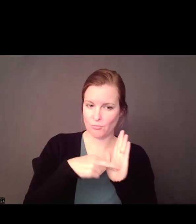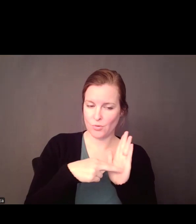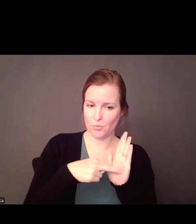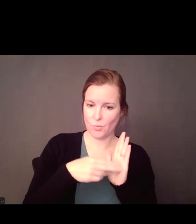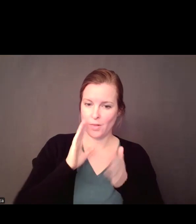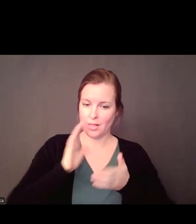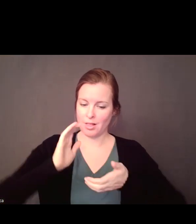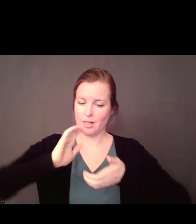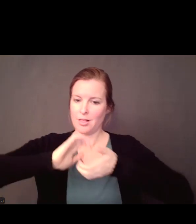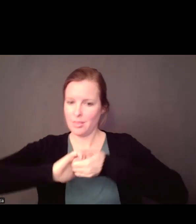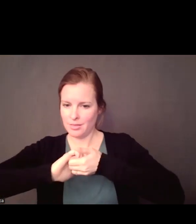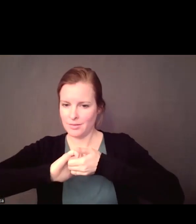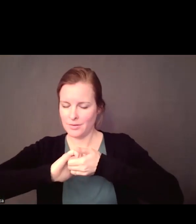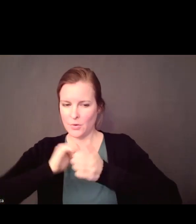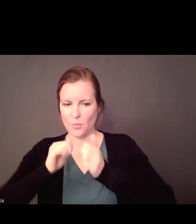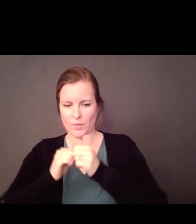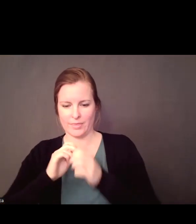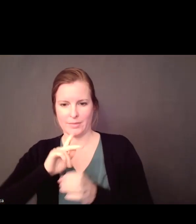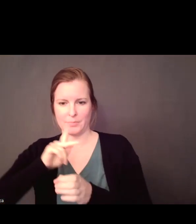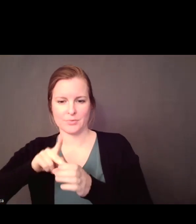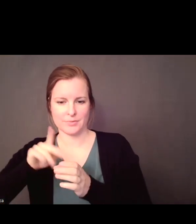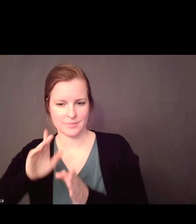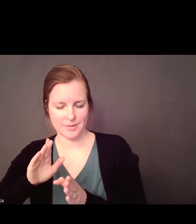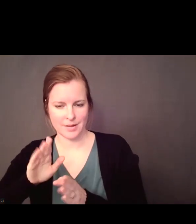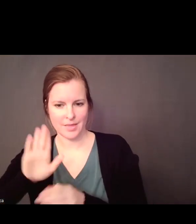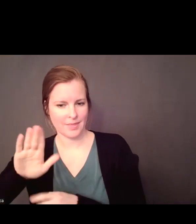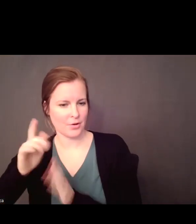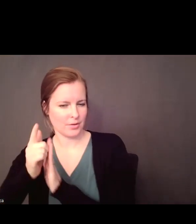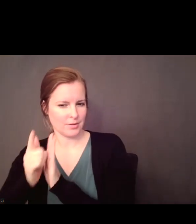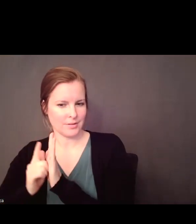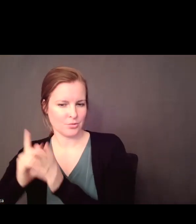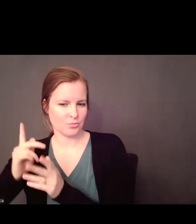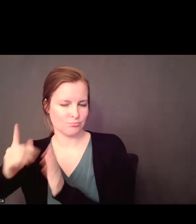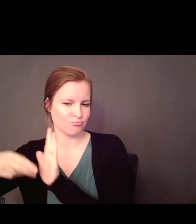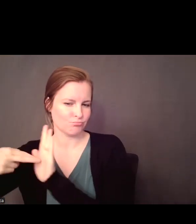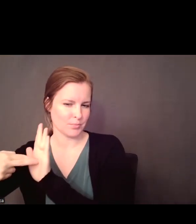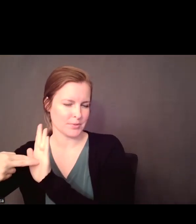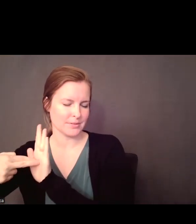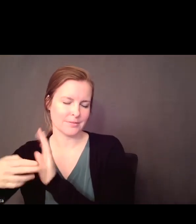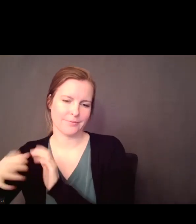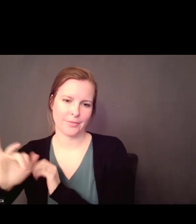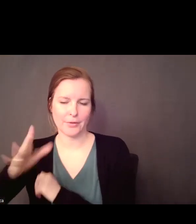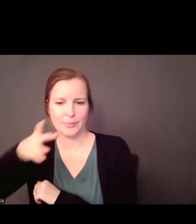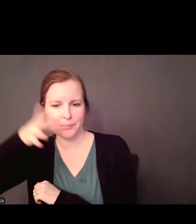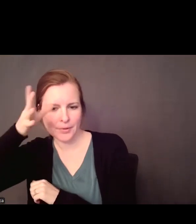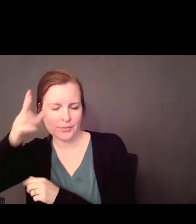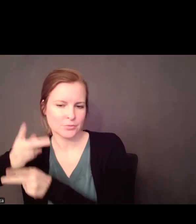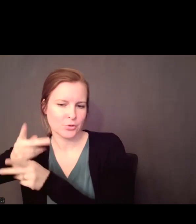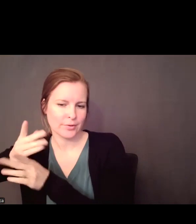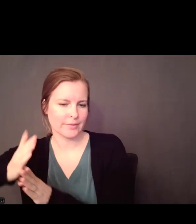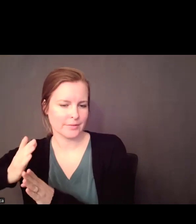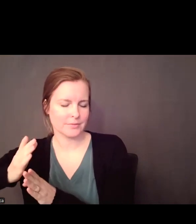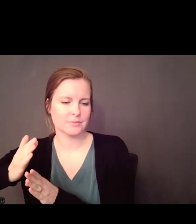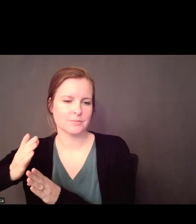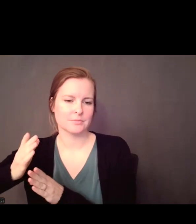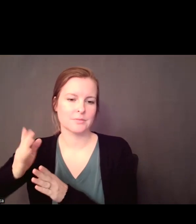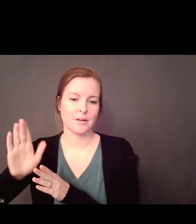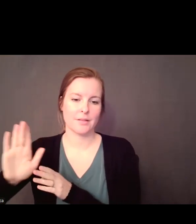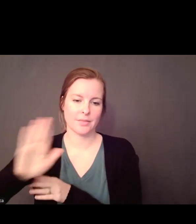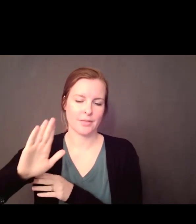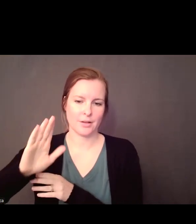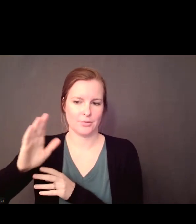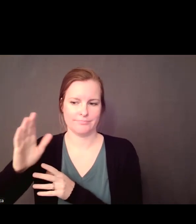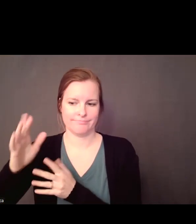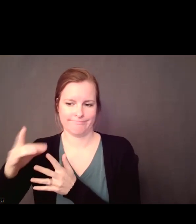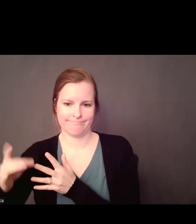partner with the participant, their legal representatives, if appropriate, i.e., their guardians, and chosen CSS team members to determine the